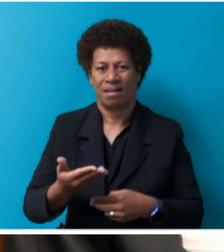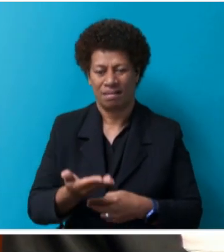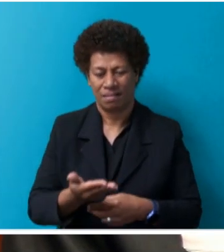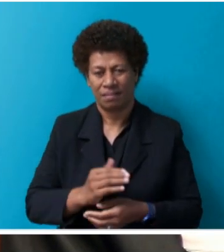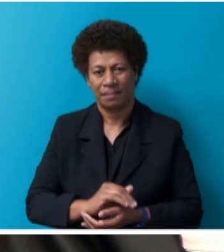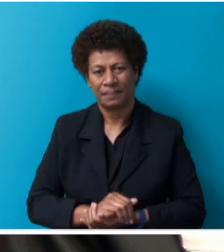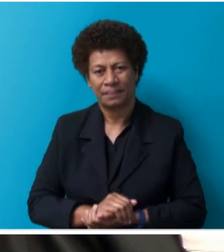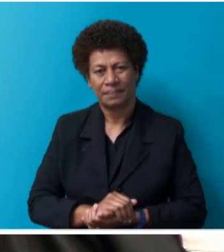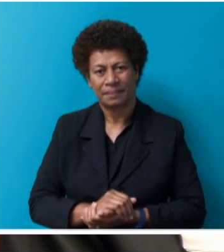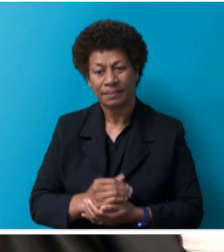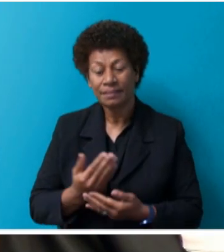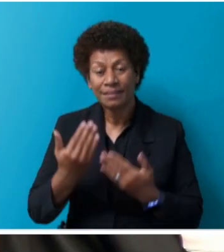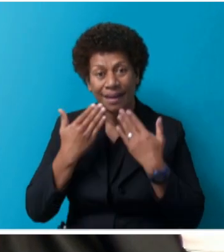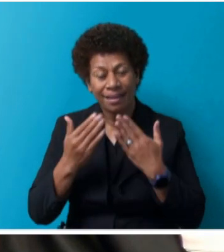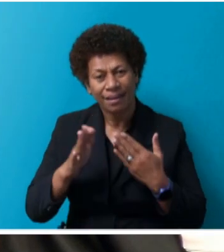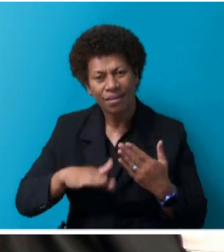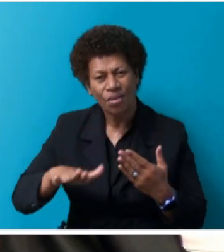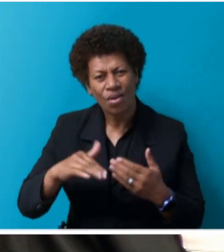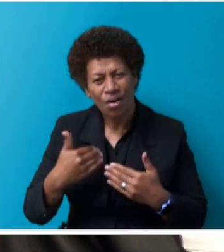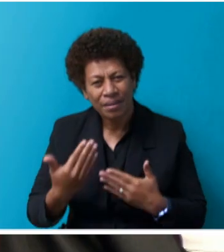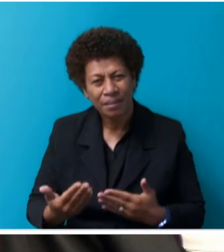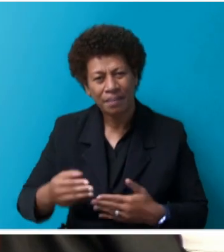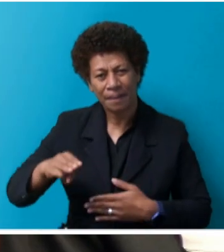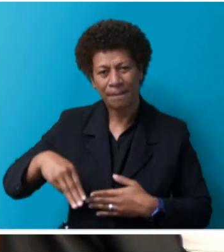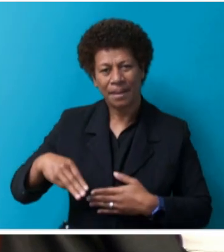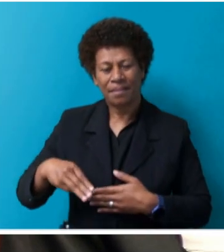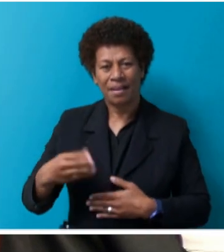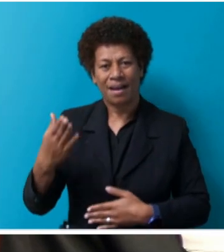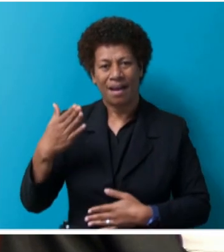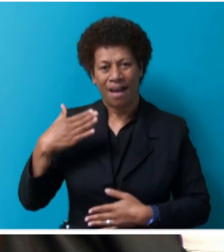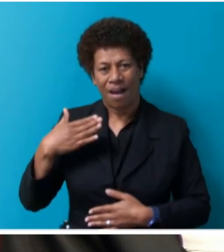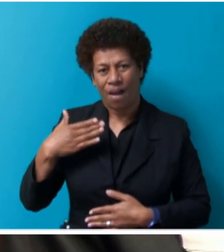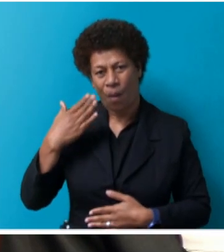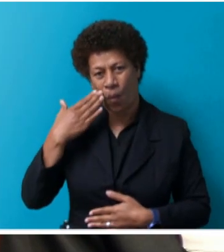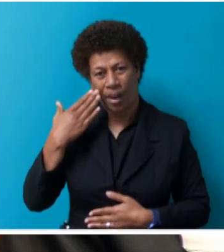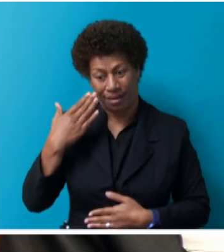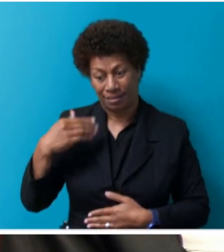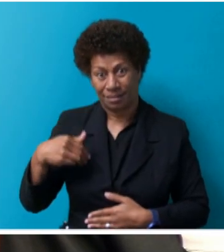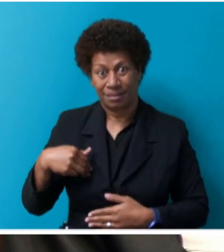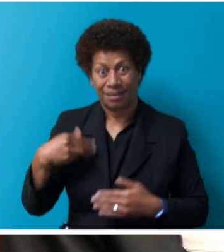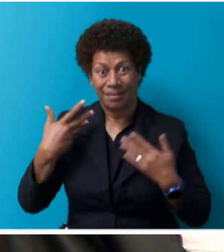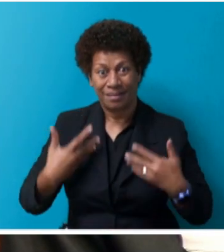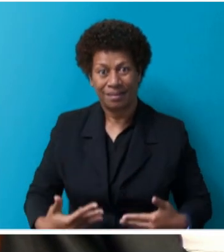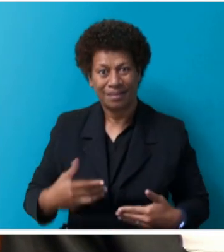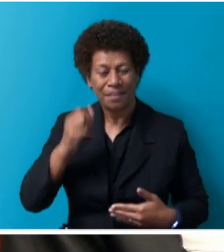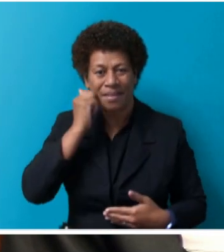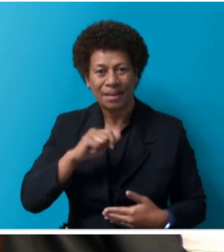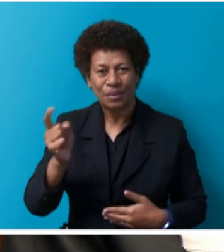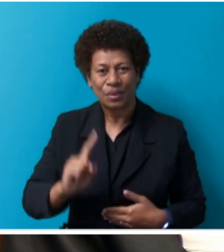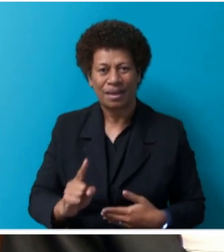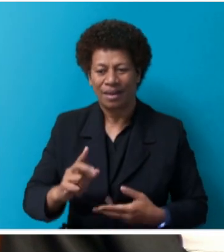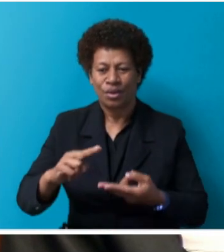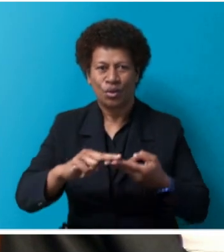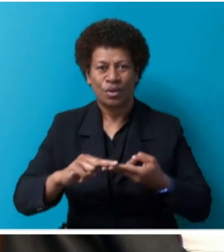I thank all the honorable members of this House for wearing their awareness pin or wearing black today, demonstrating unity and